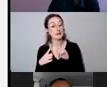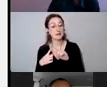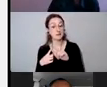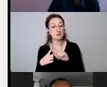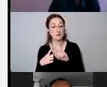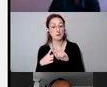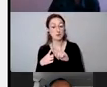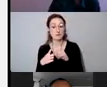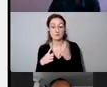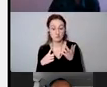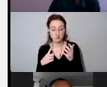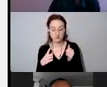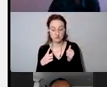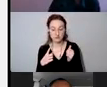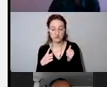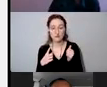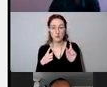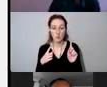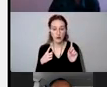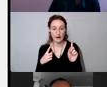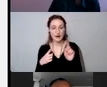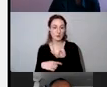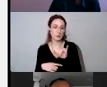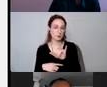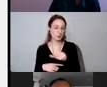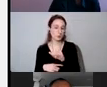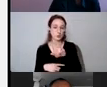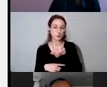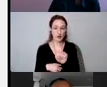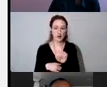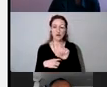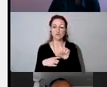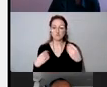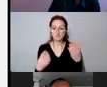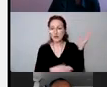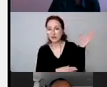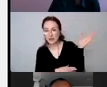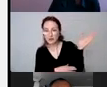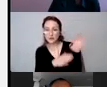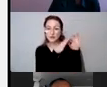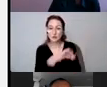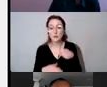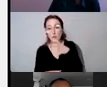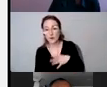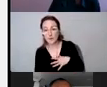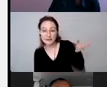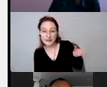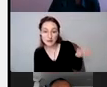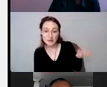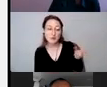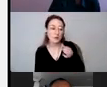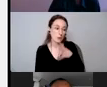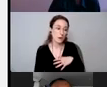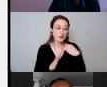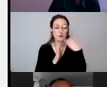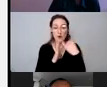place where Yulia gave lectures about women's history, women's art, the fights